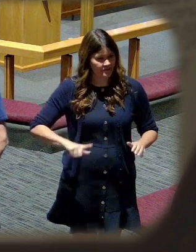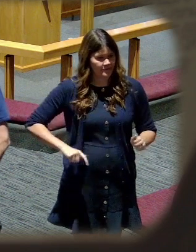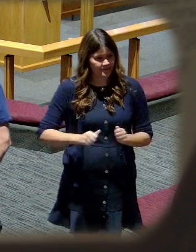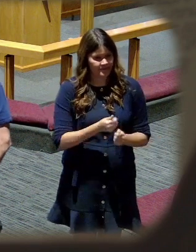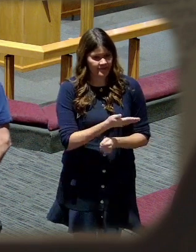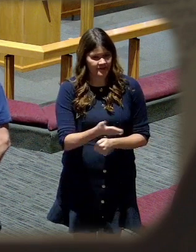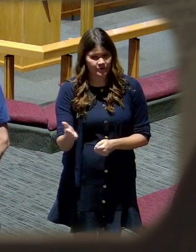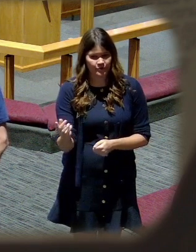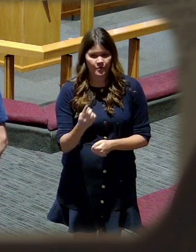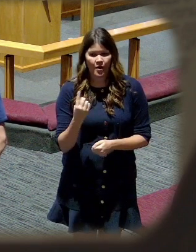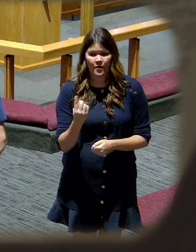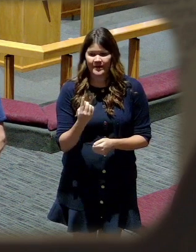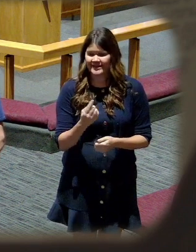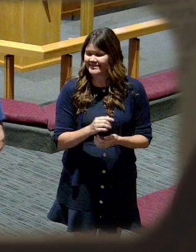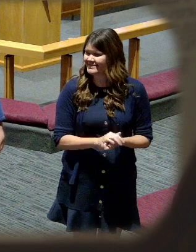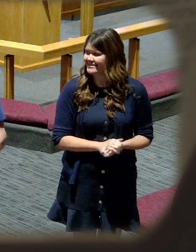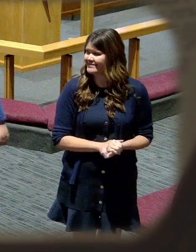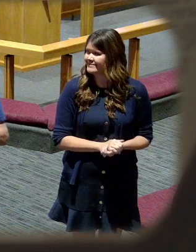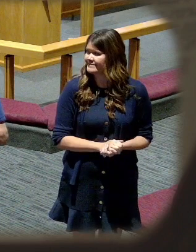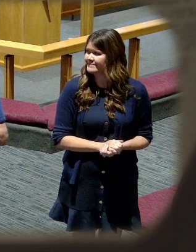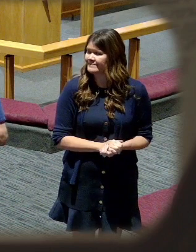always. Amen.